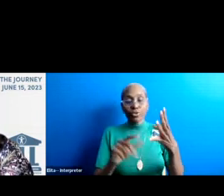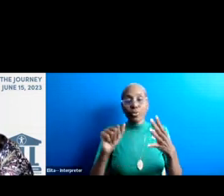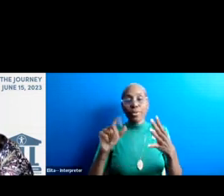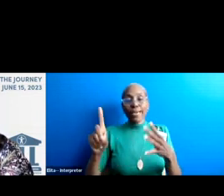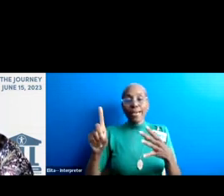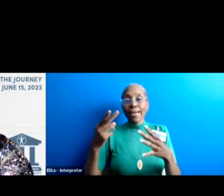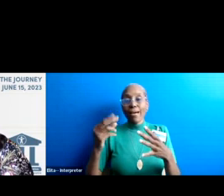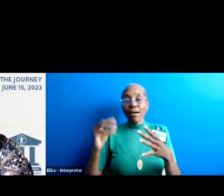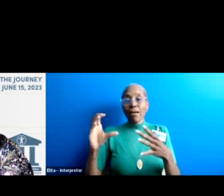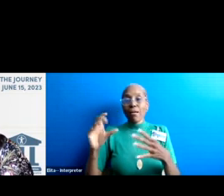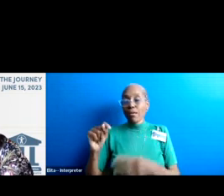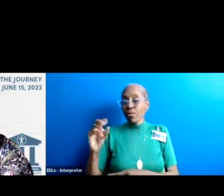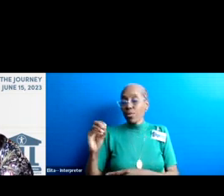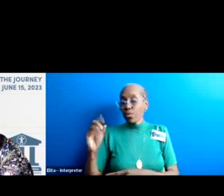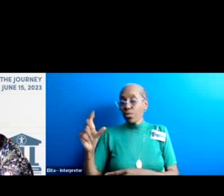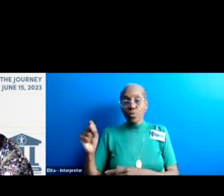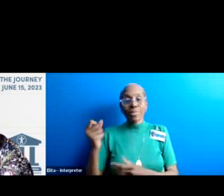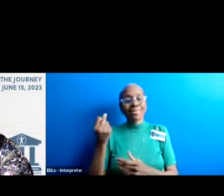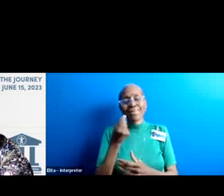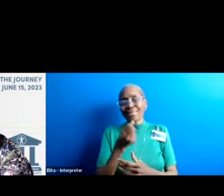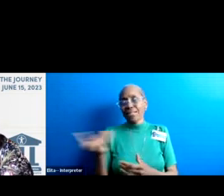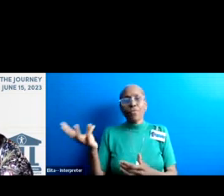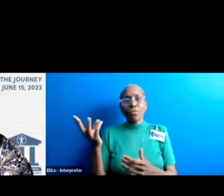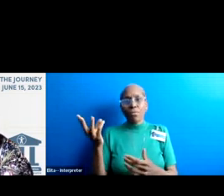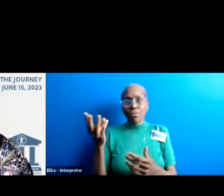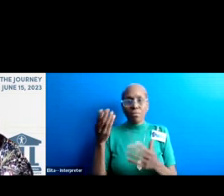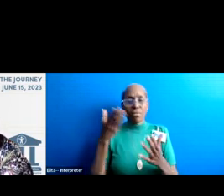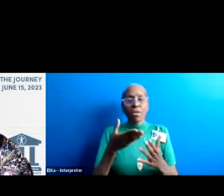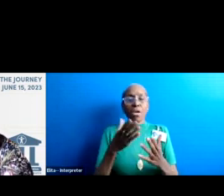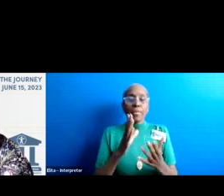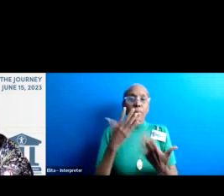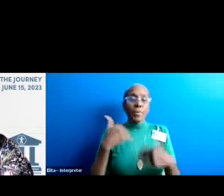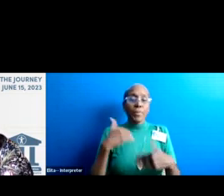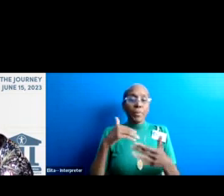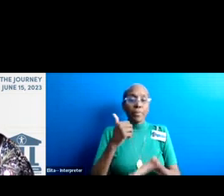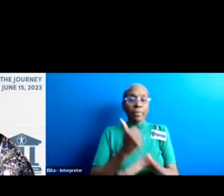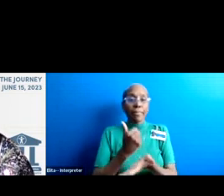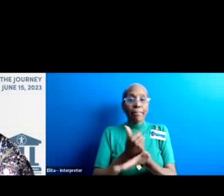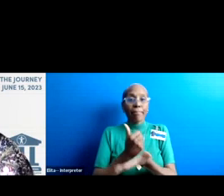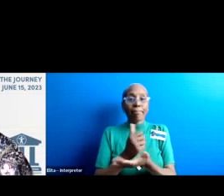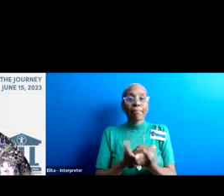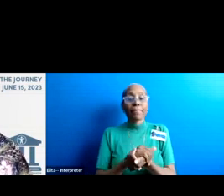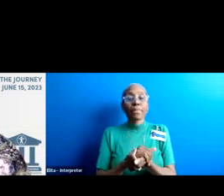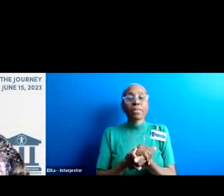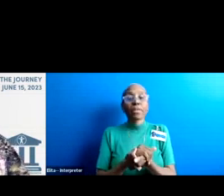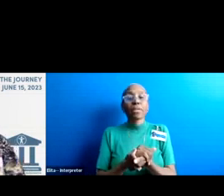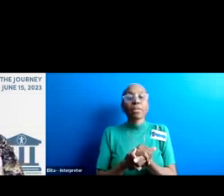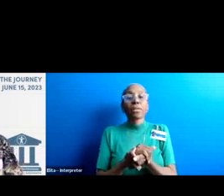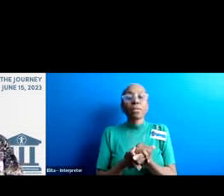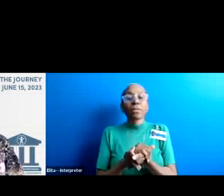tools because there are several tools in here that are super helpful. Still